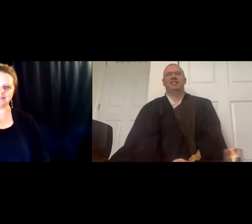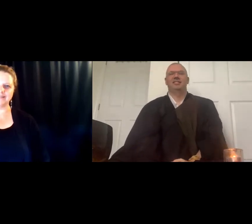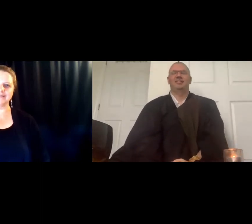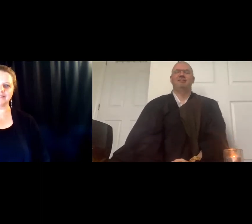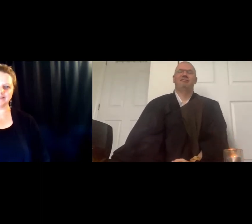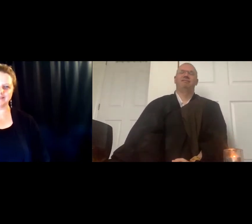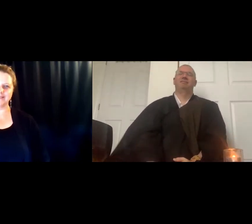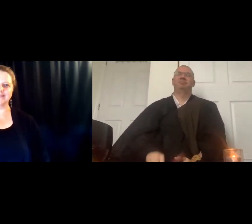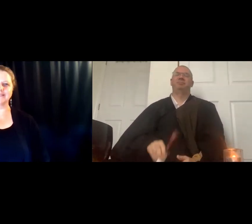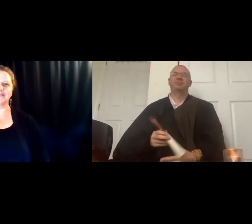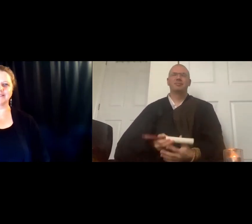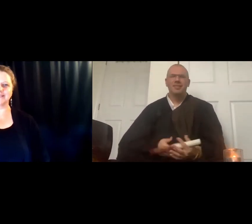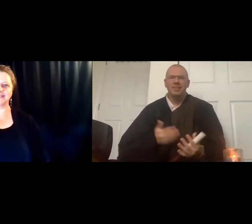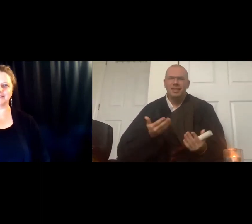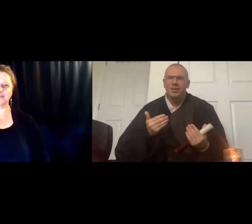meditation.